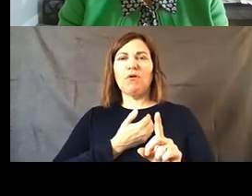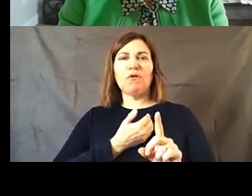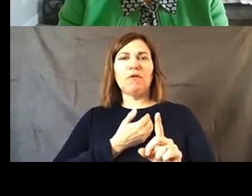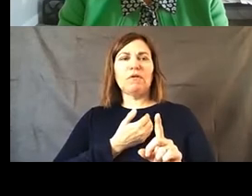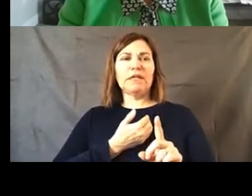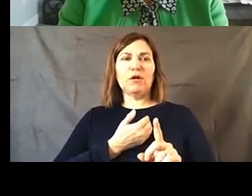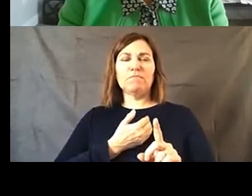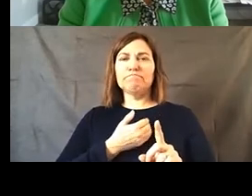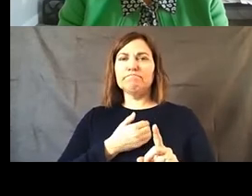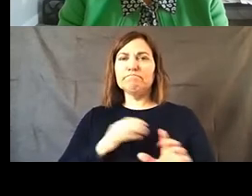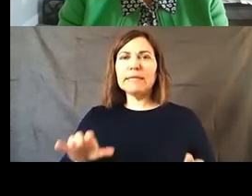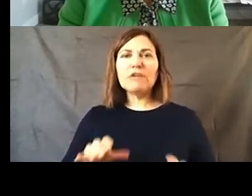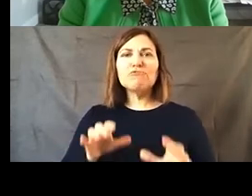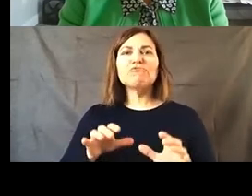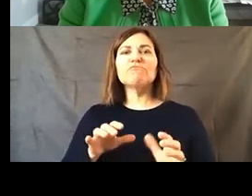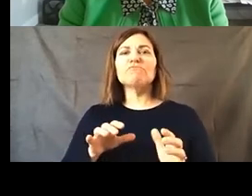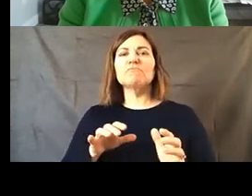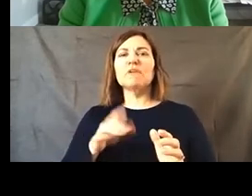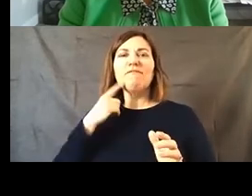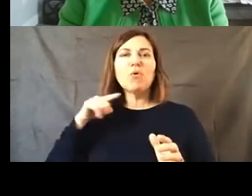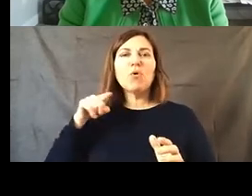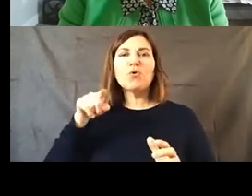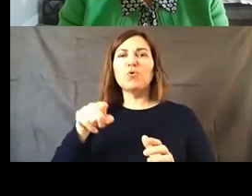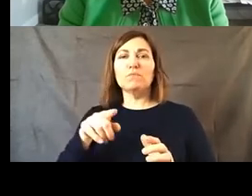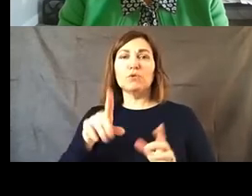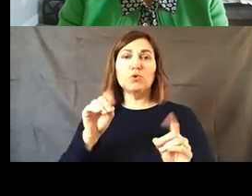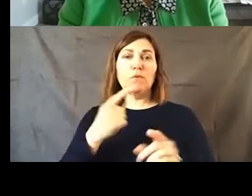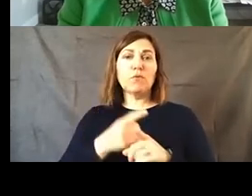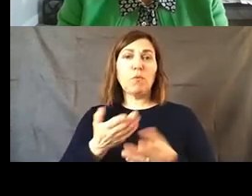you to do the right thing by us.